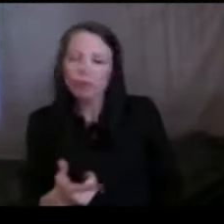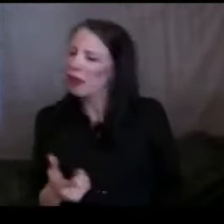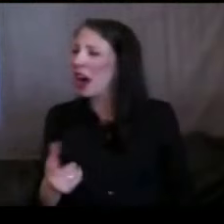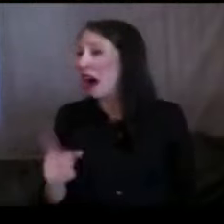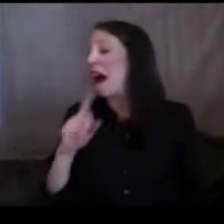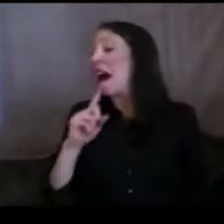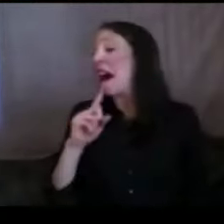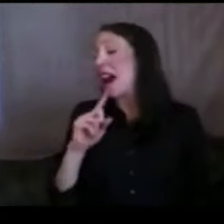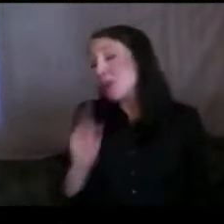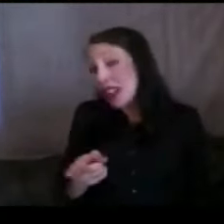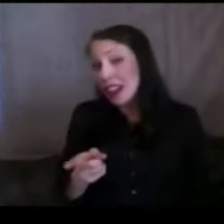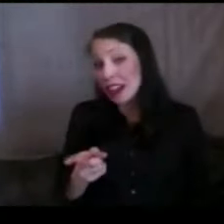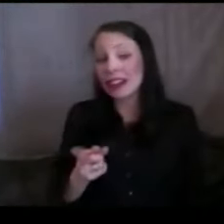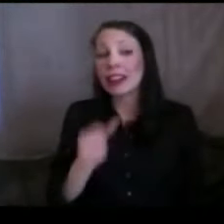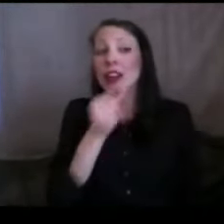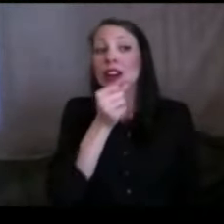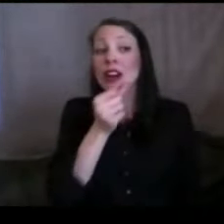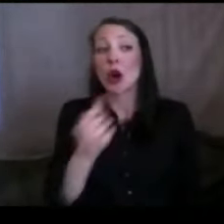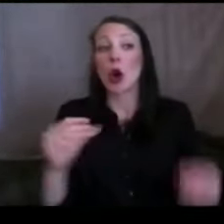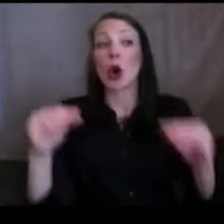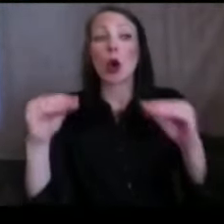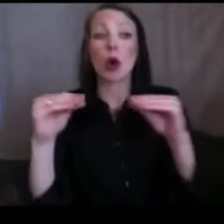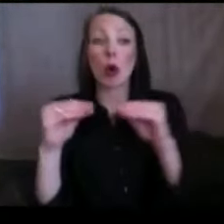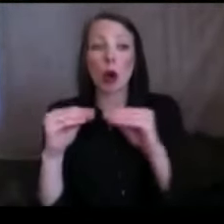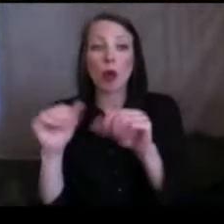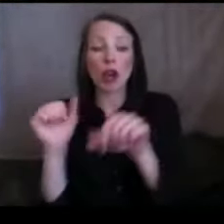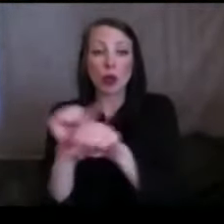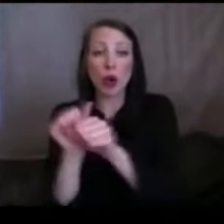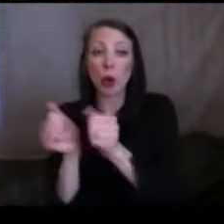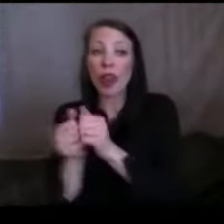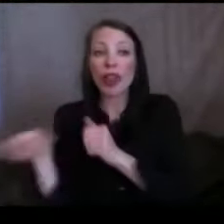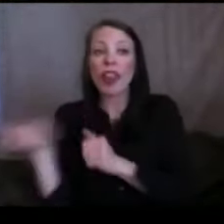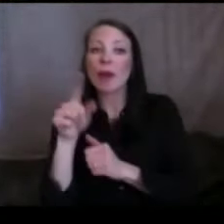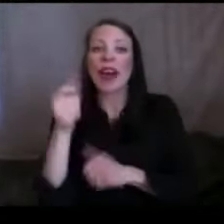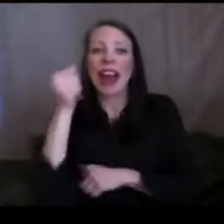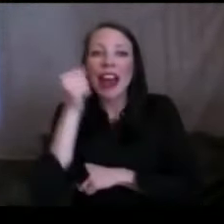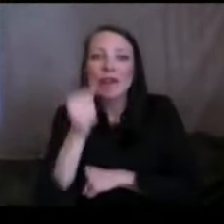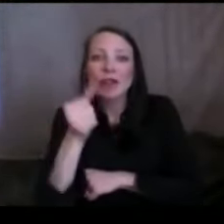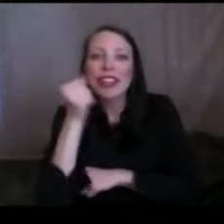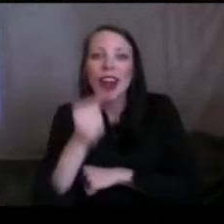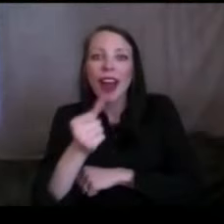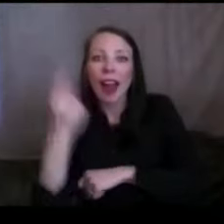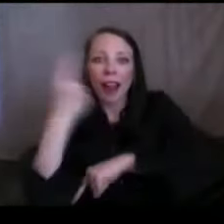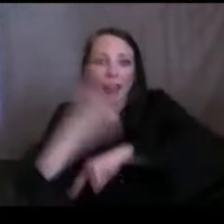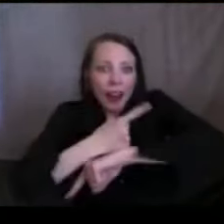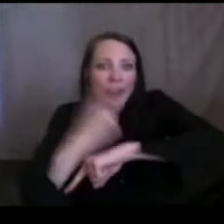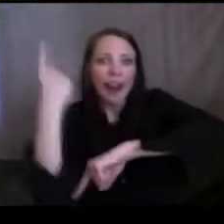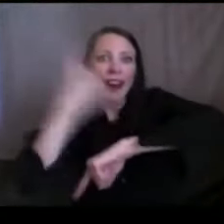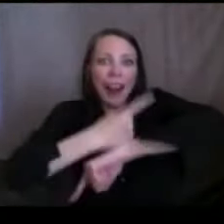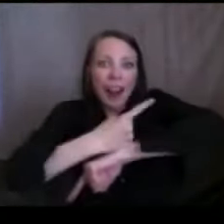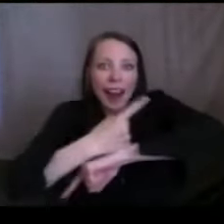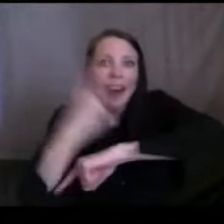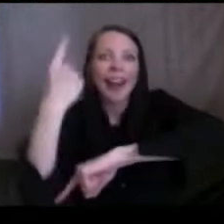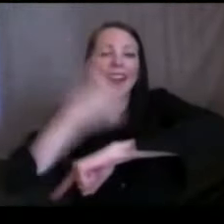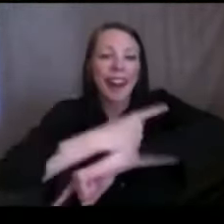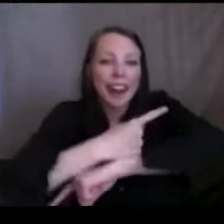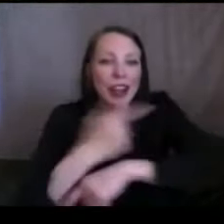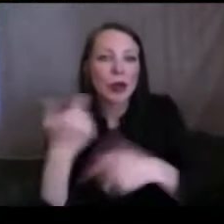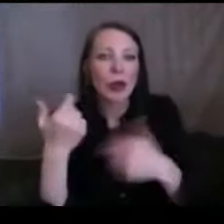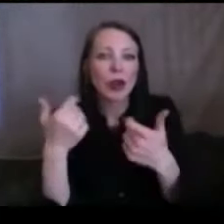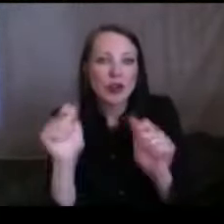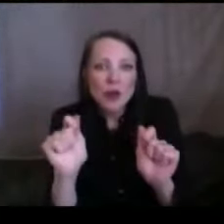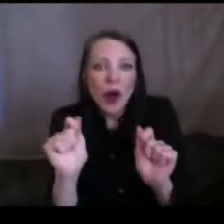Actually, more we work with them day by day, and we get understand each other more.